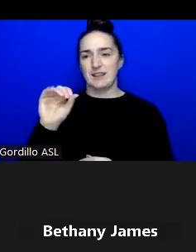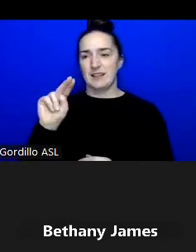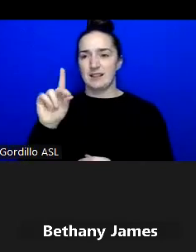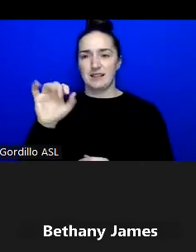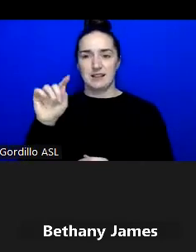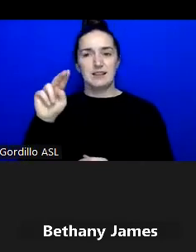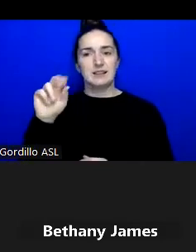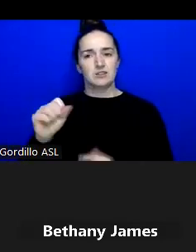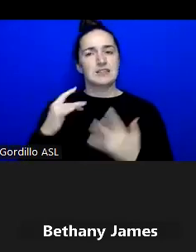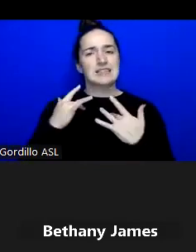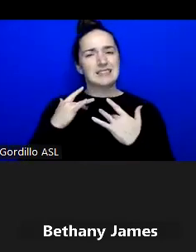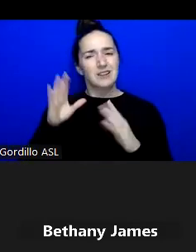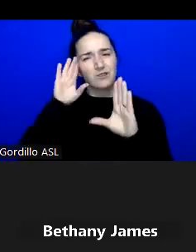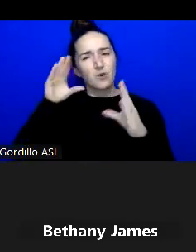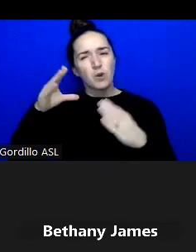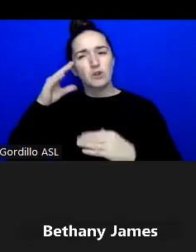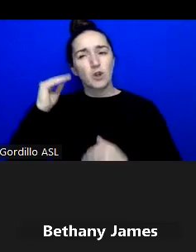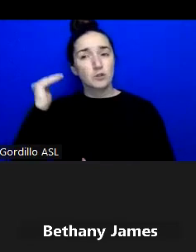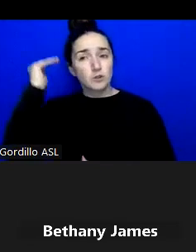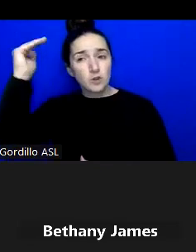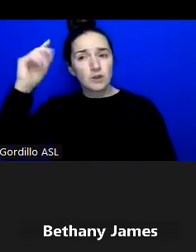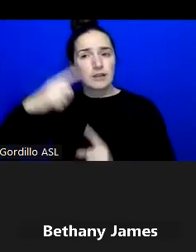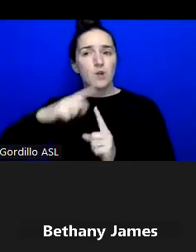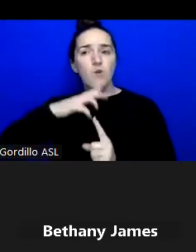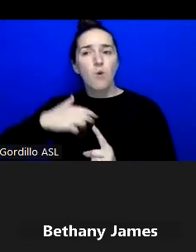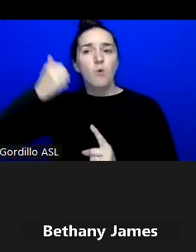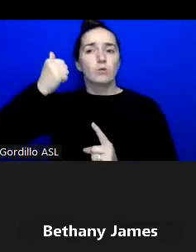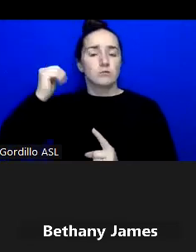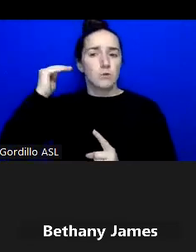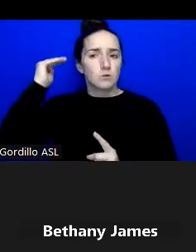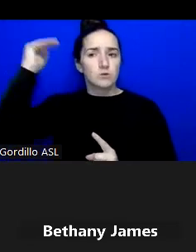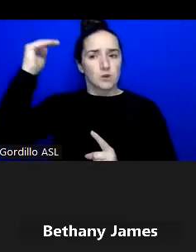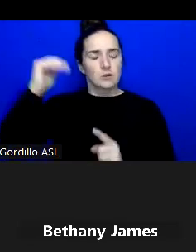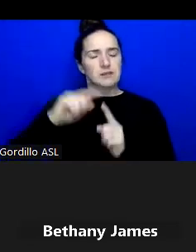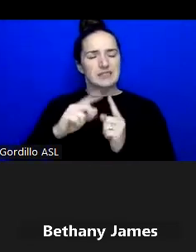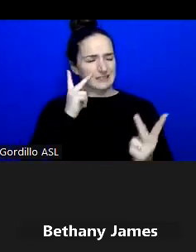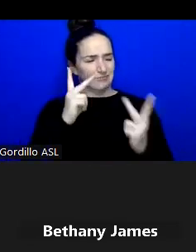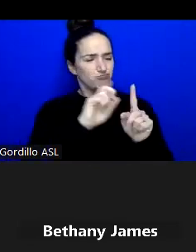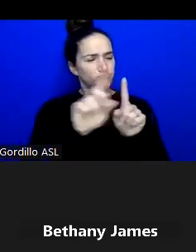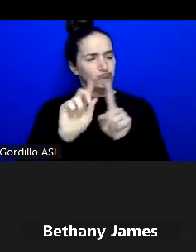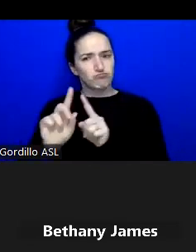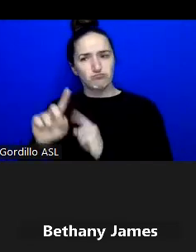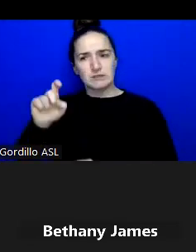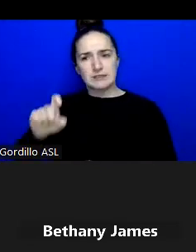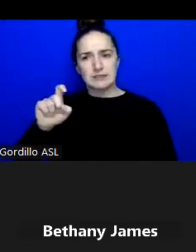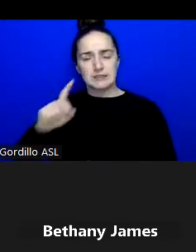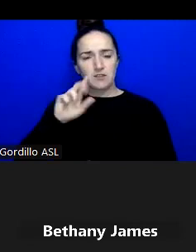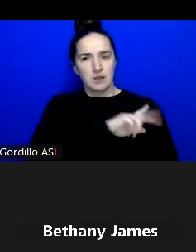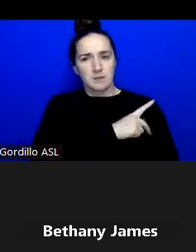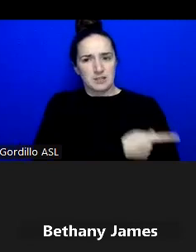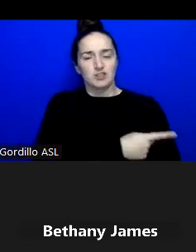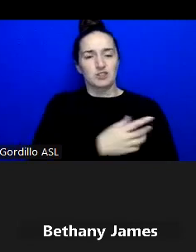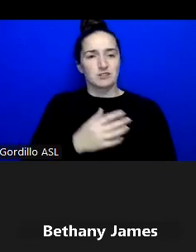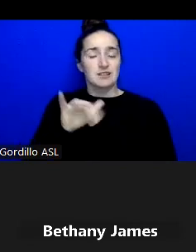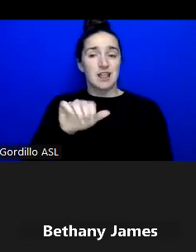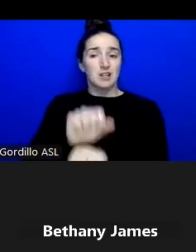adults and older adults, you see all kinds of different needs for patients, and it's a very rewarding and also